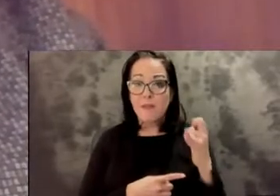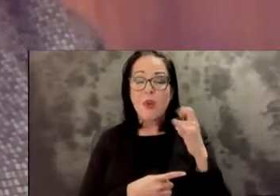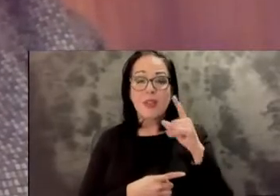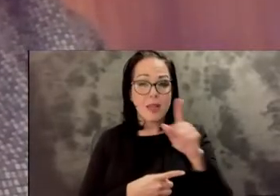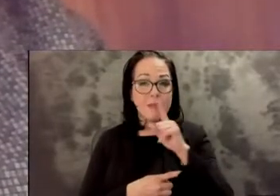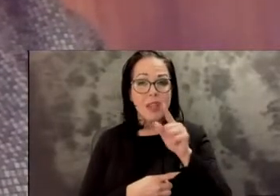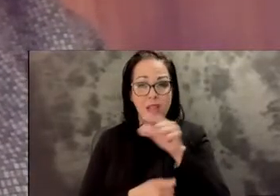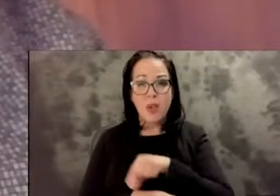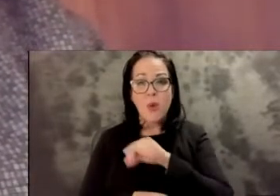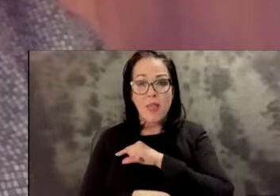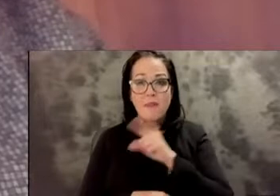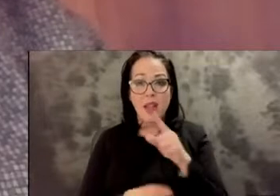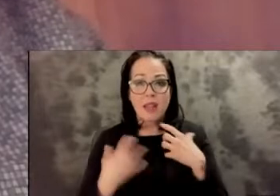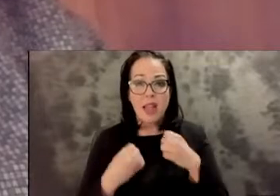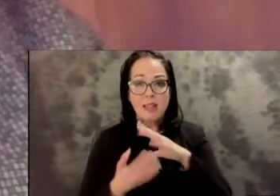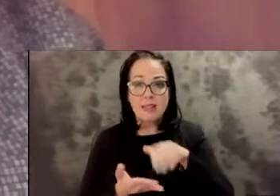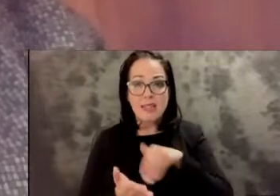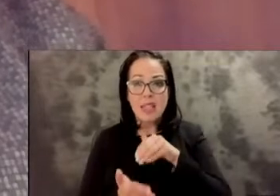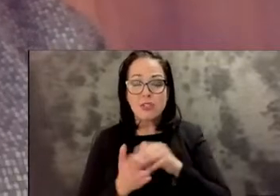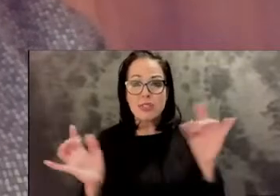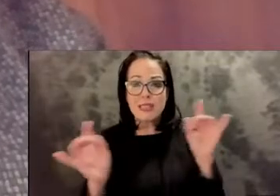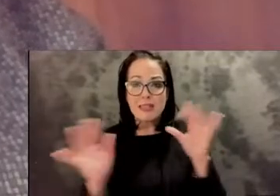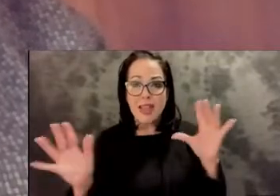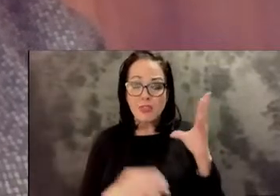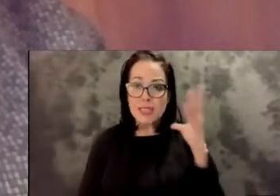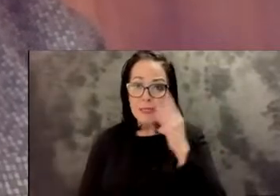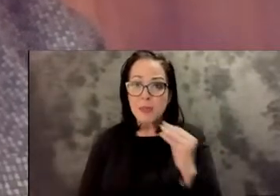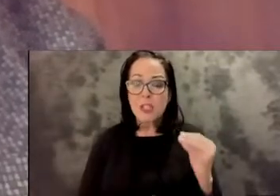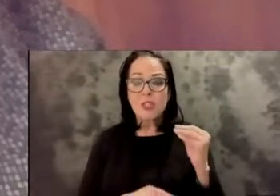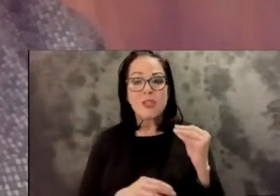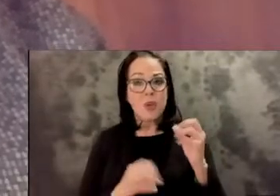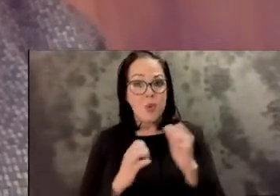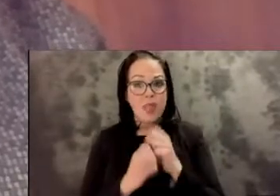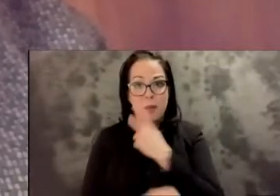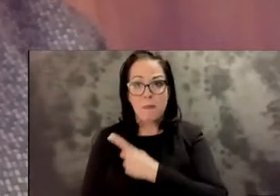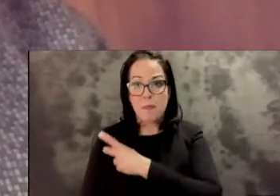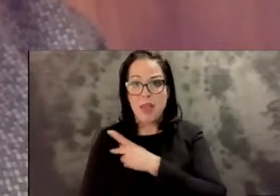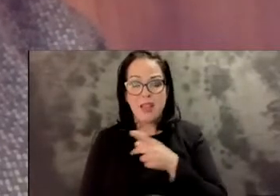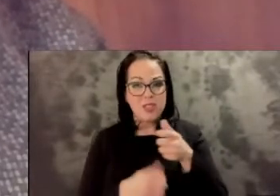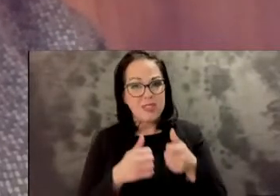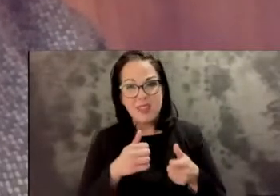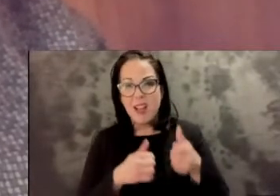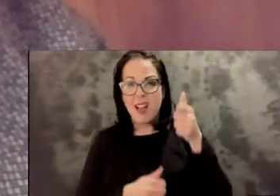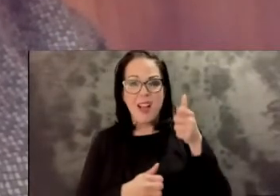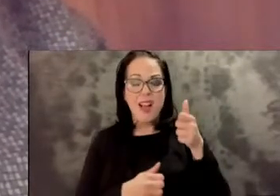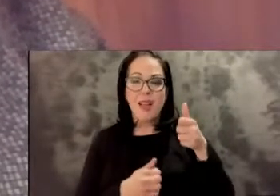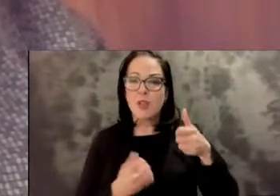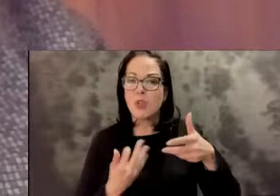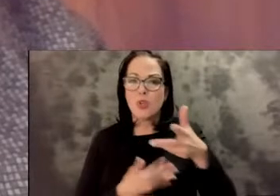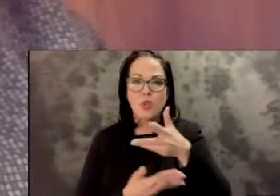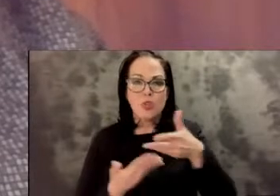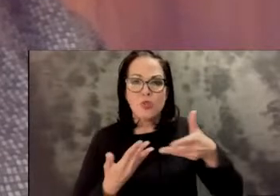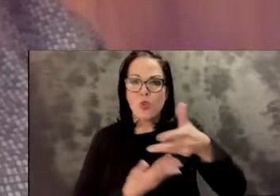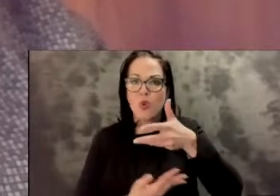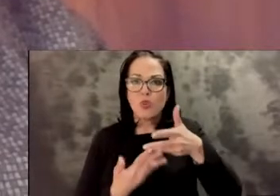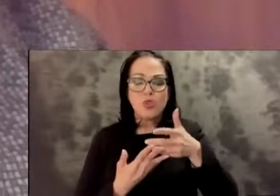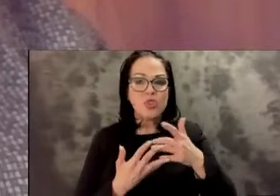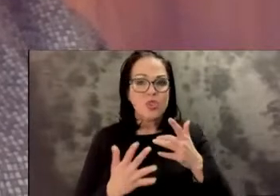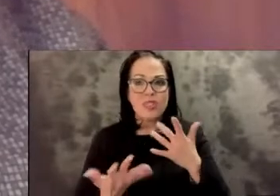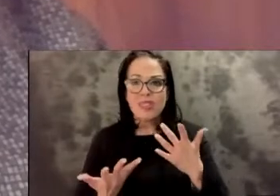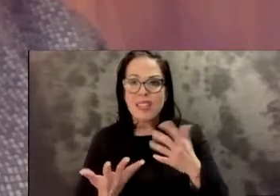Qualified Health Center disaster experience with patients with the highest social insecurities, such as